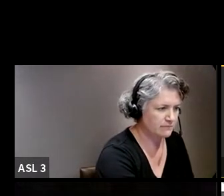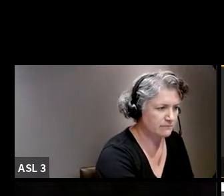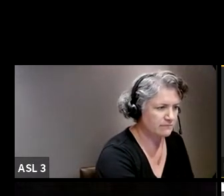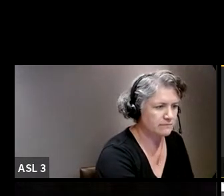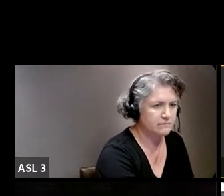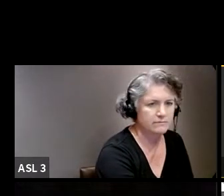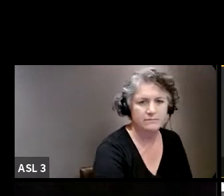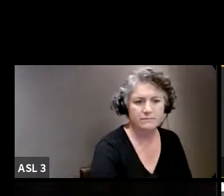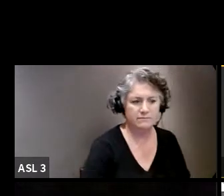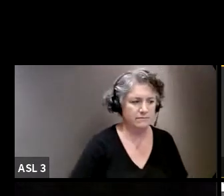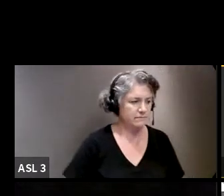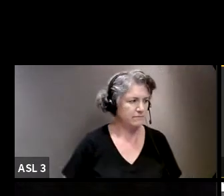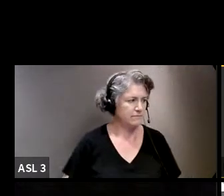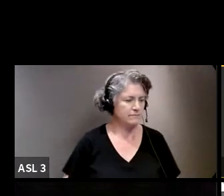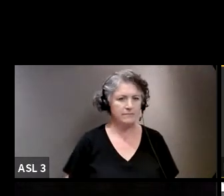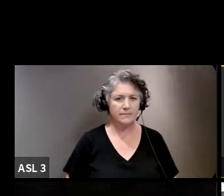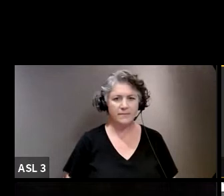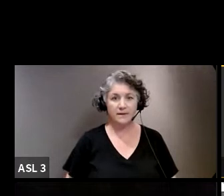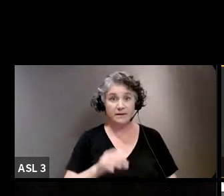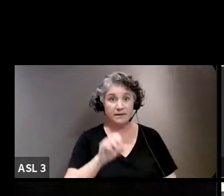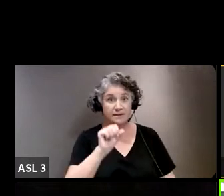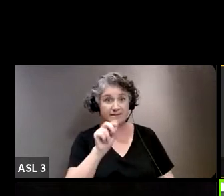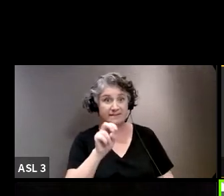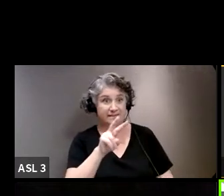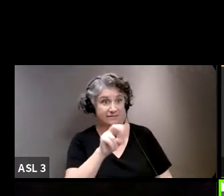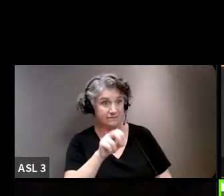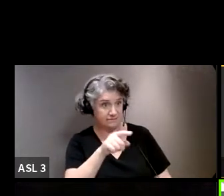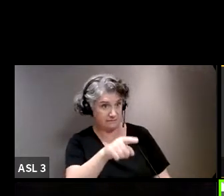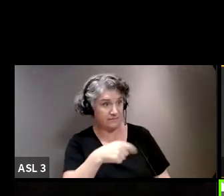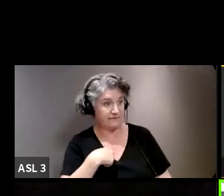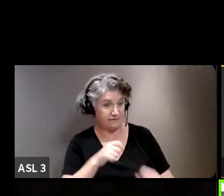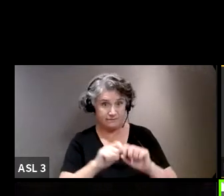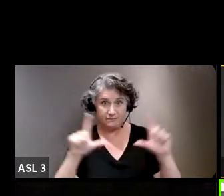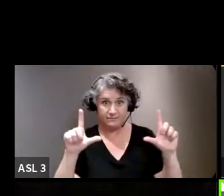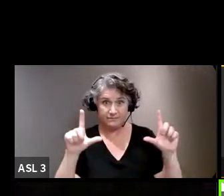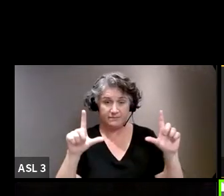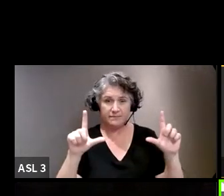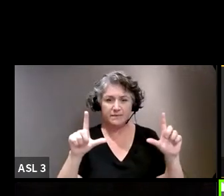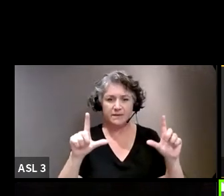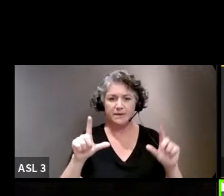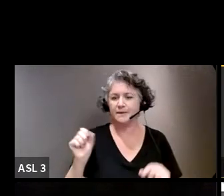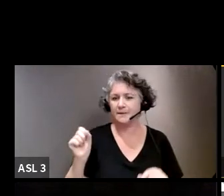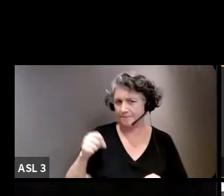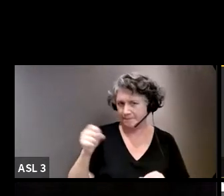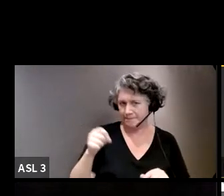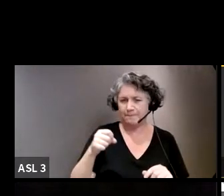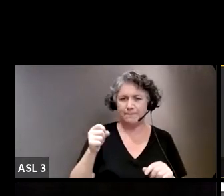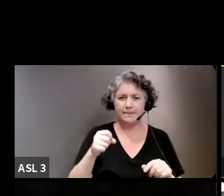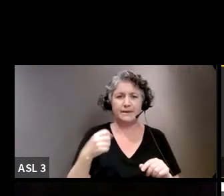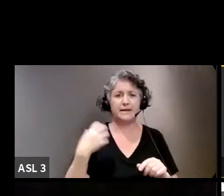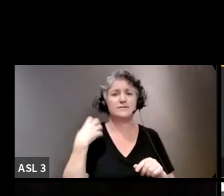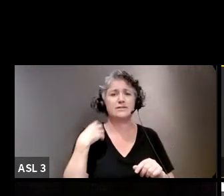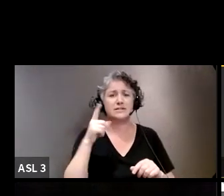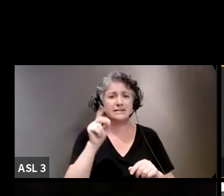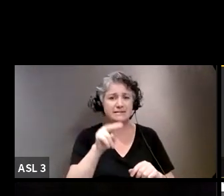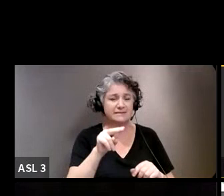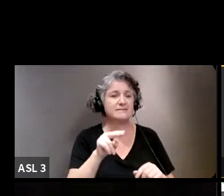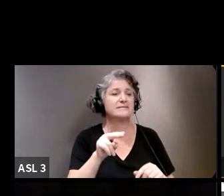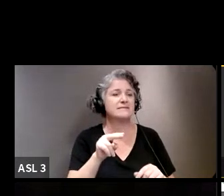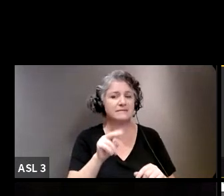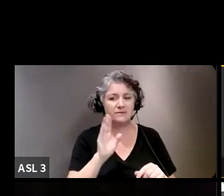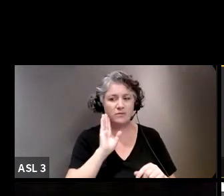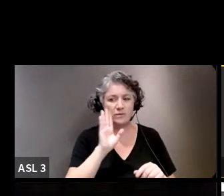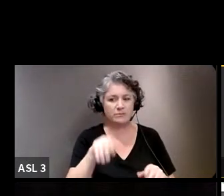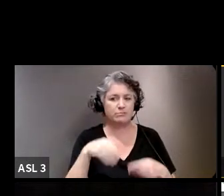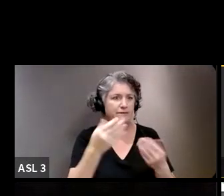so steve have you got have you got that page yeah i do absolutely so uh charity that's something we'll be able to